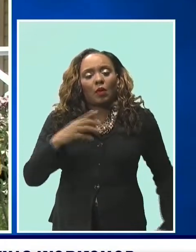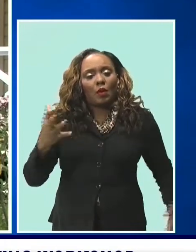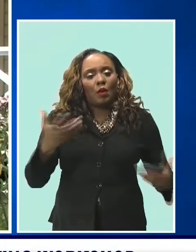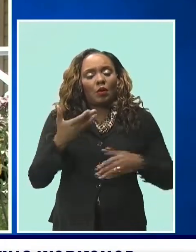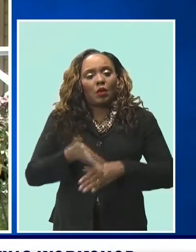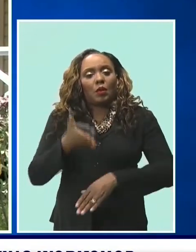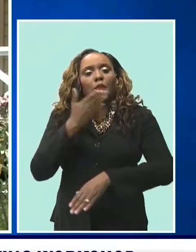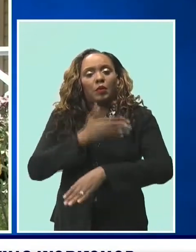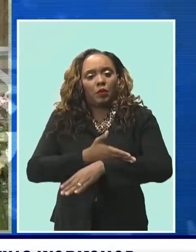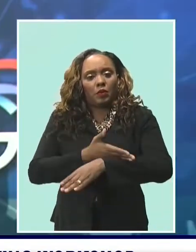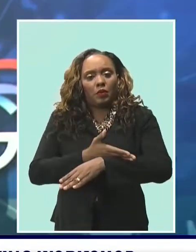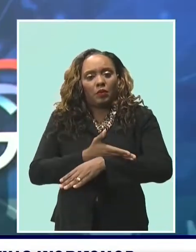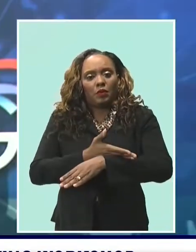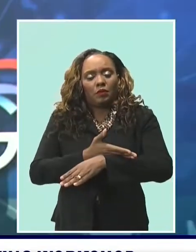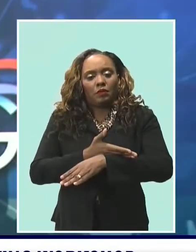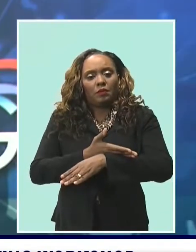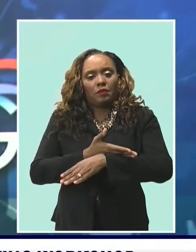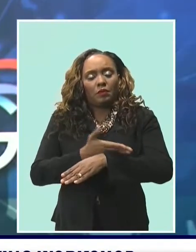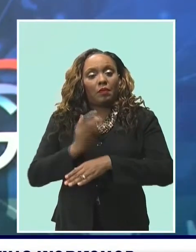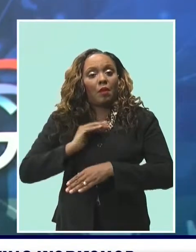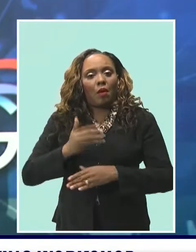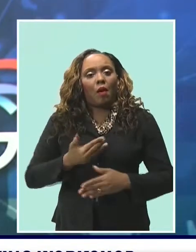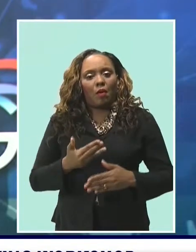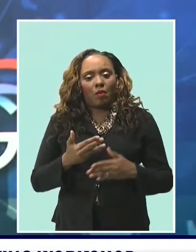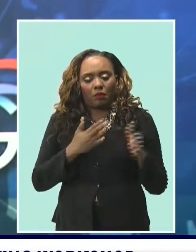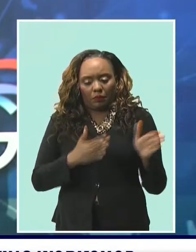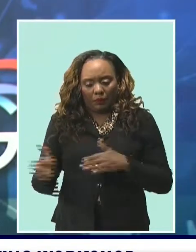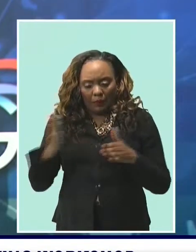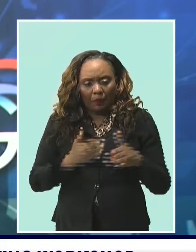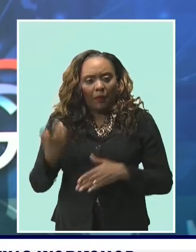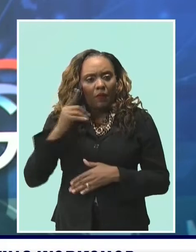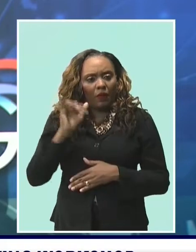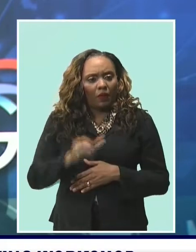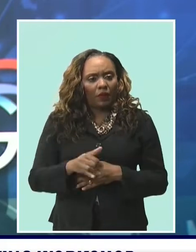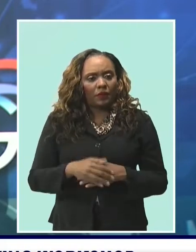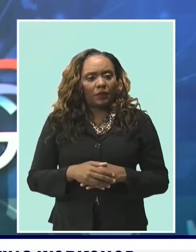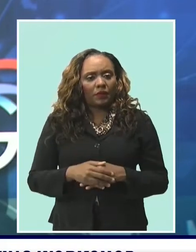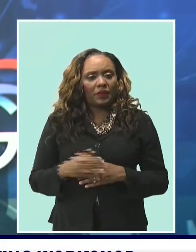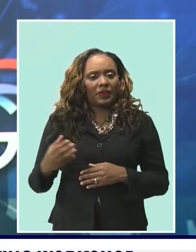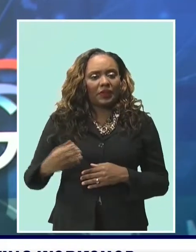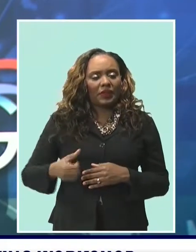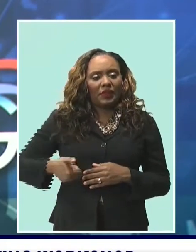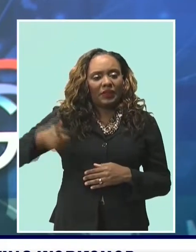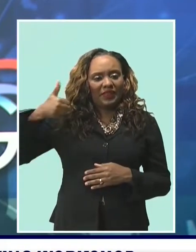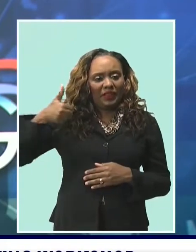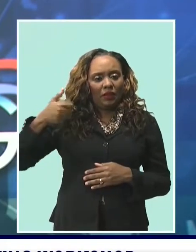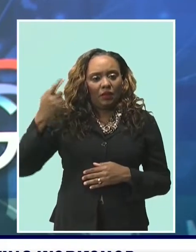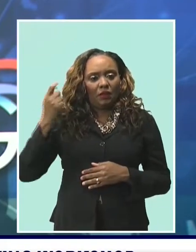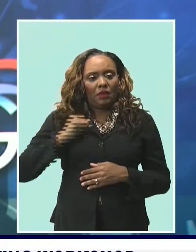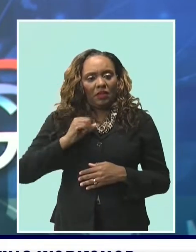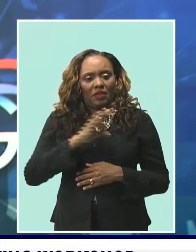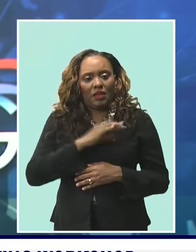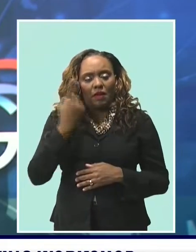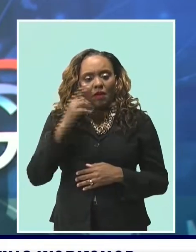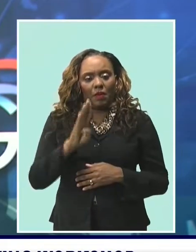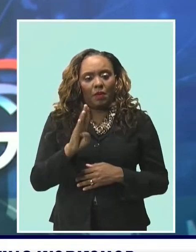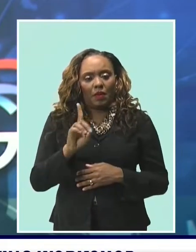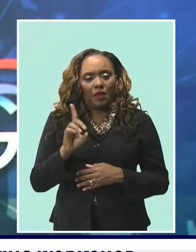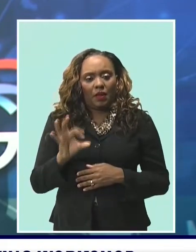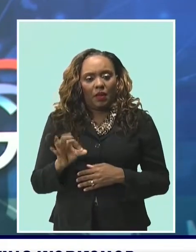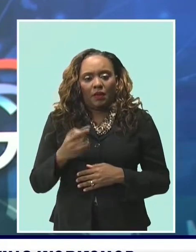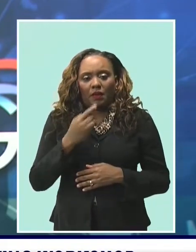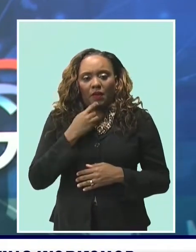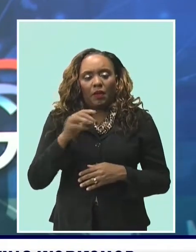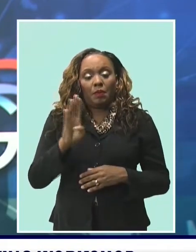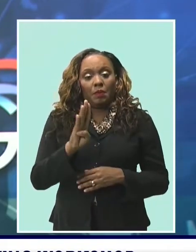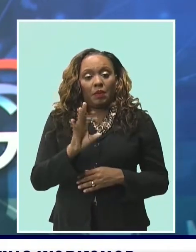our rating in that regard. Chief of Staff of the Barbados Defence Force, Colonel Glenn Granham, signaled the BDF's commitment